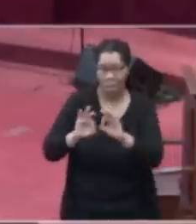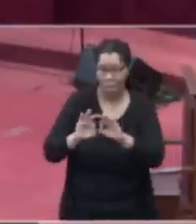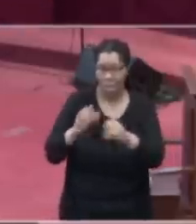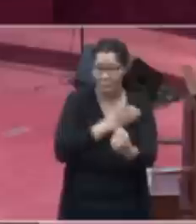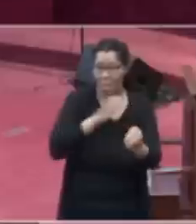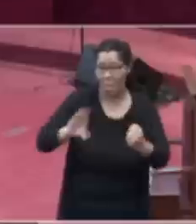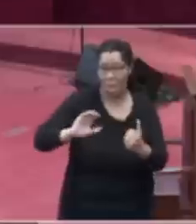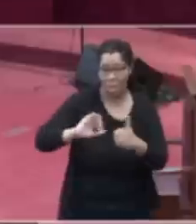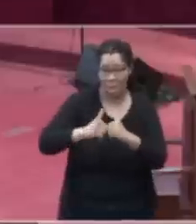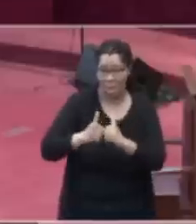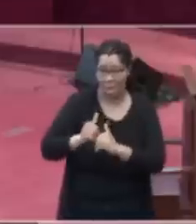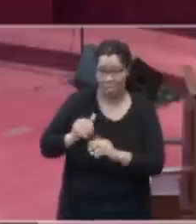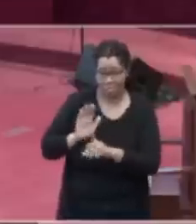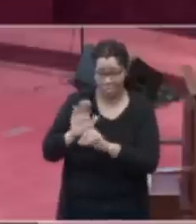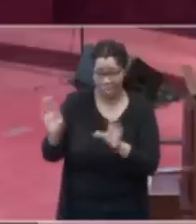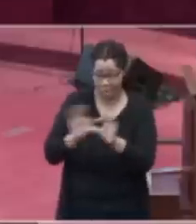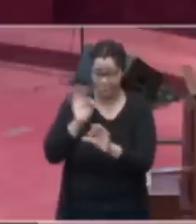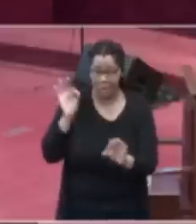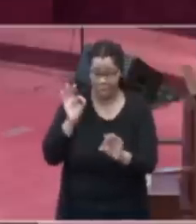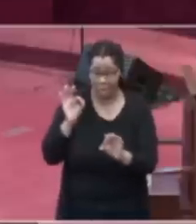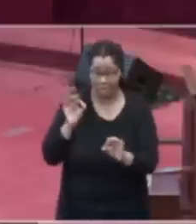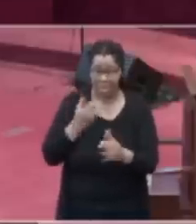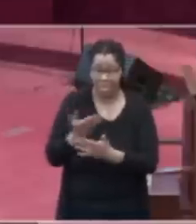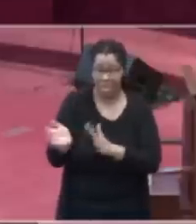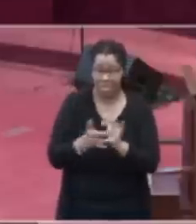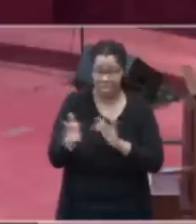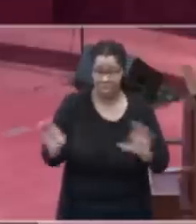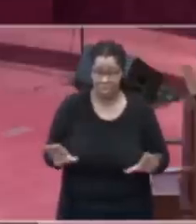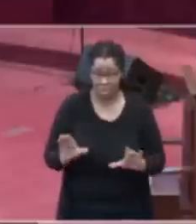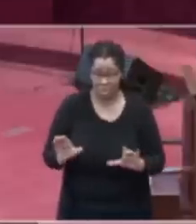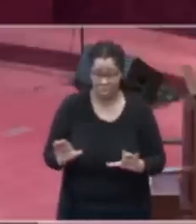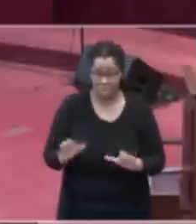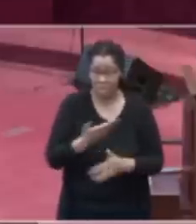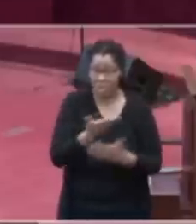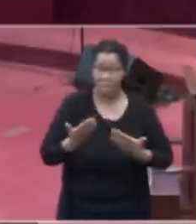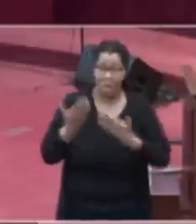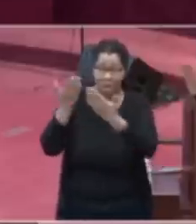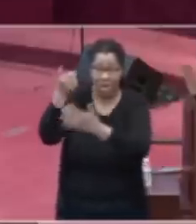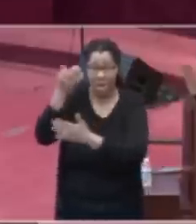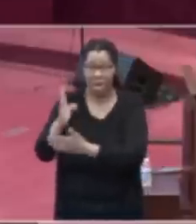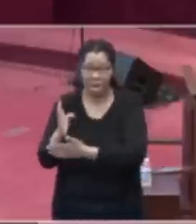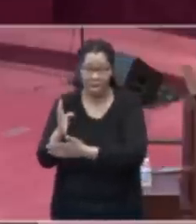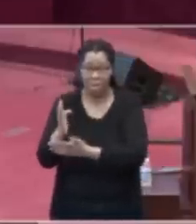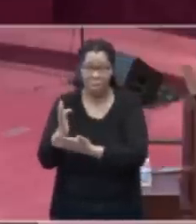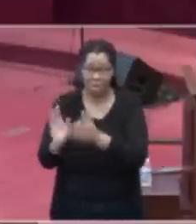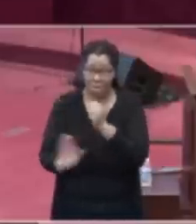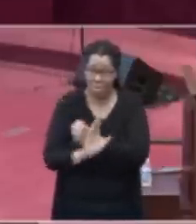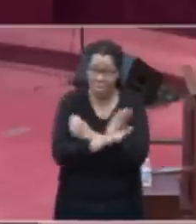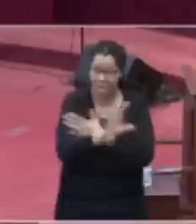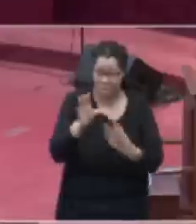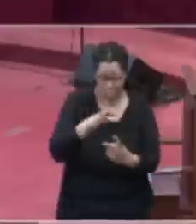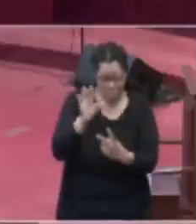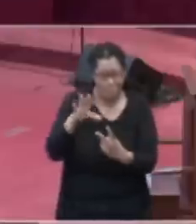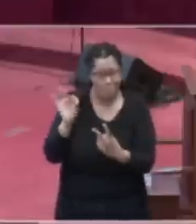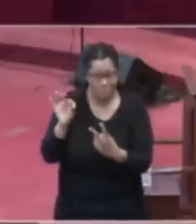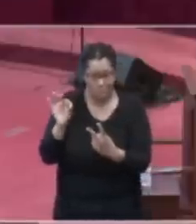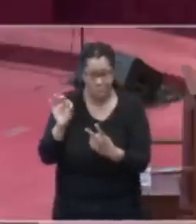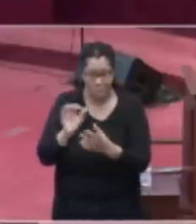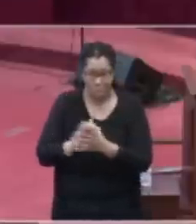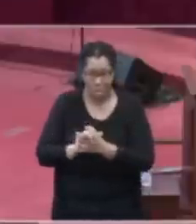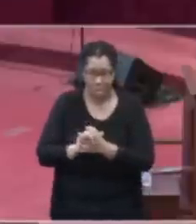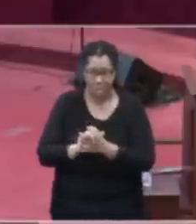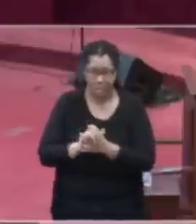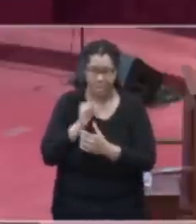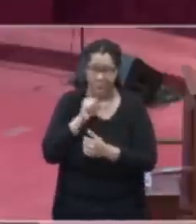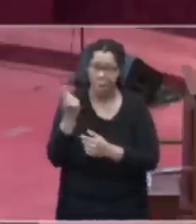spirit. So because of what he does, your offering to him is to guard your choices and not